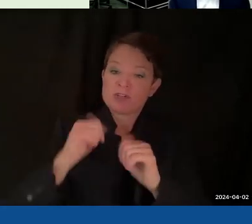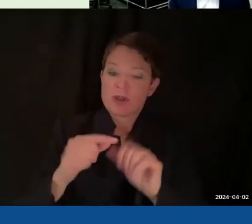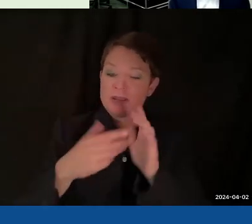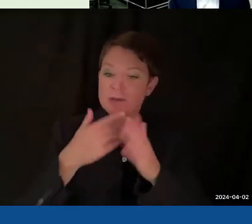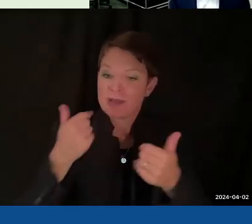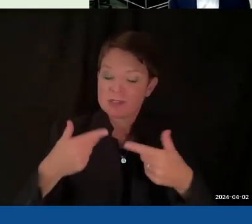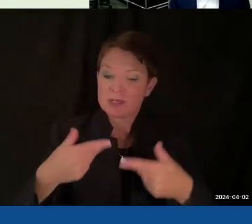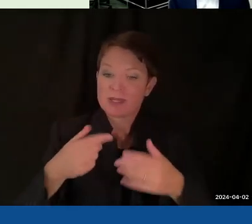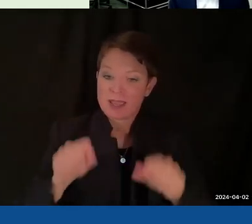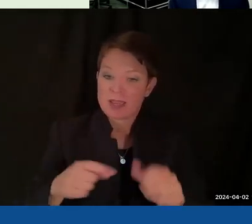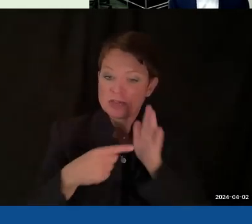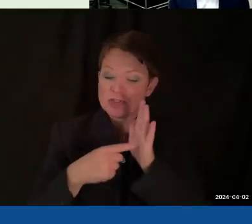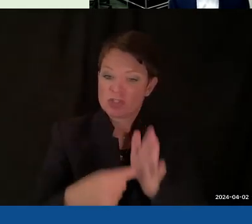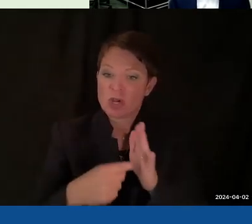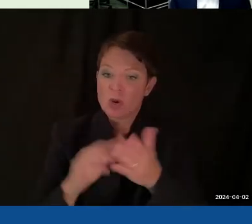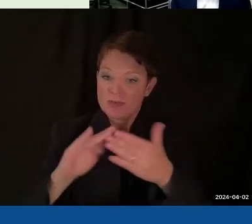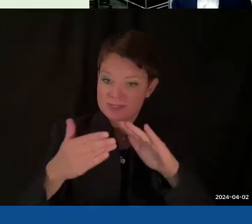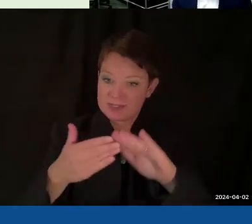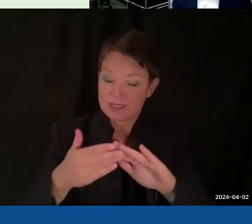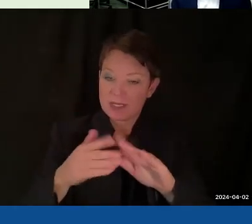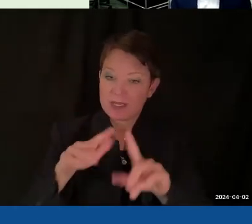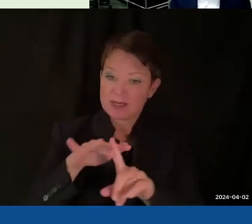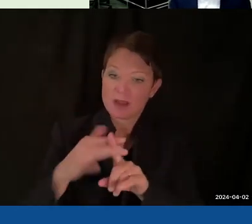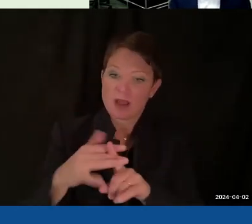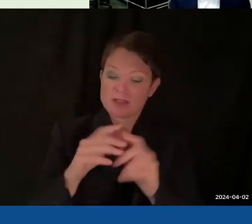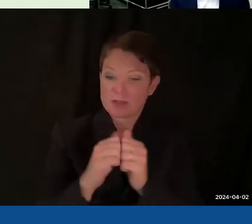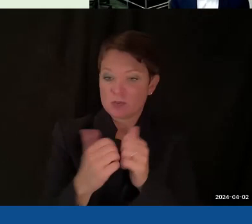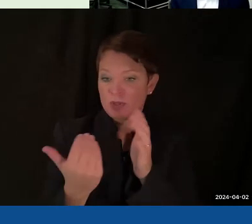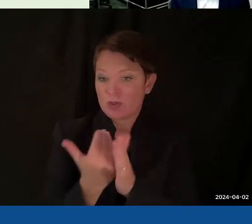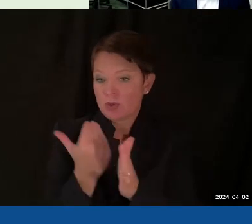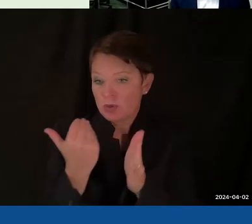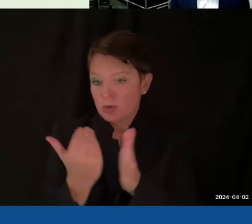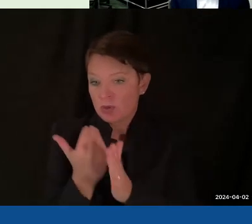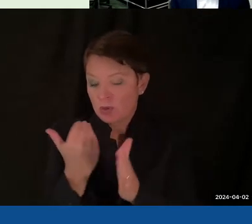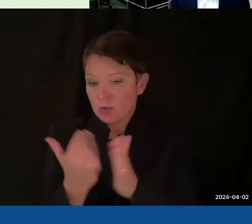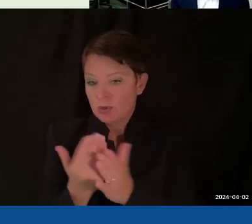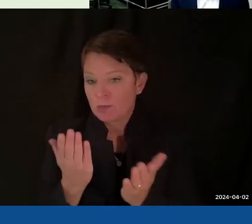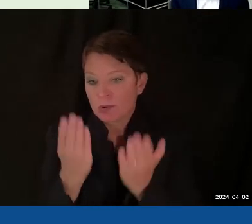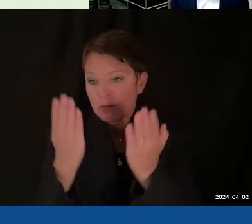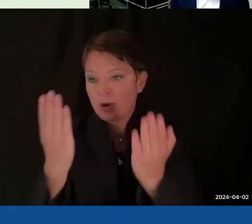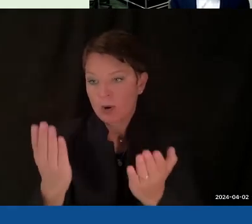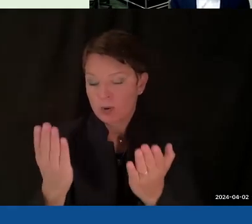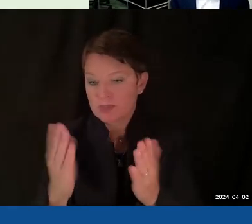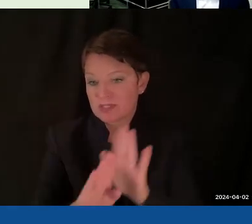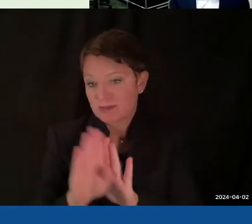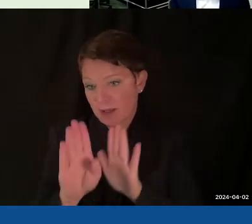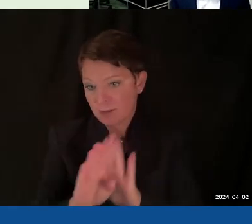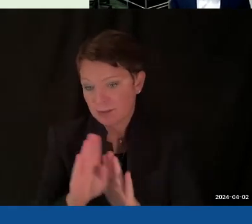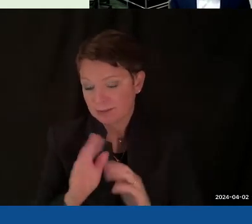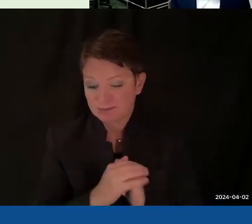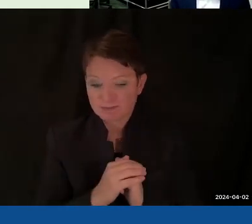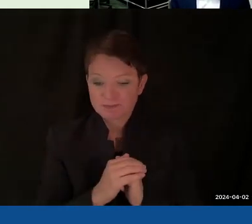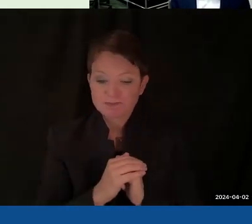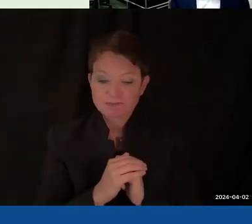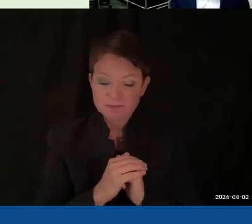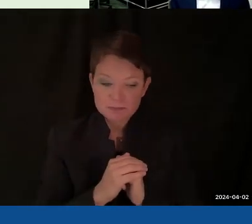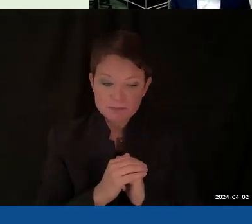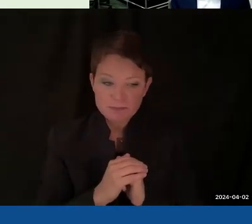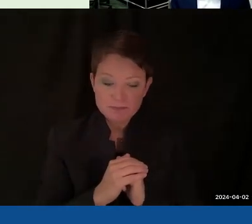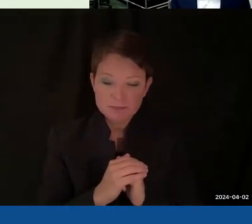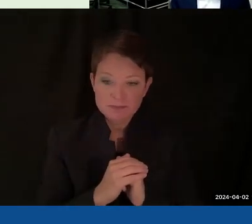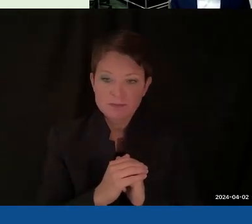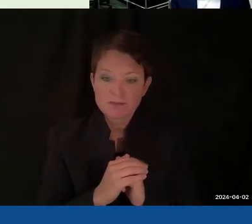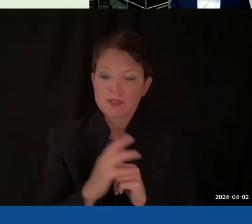the context of the city in context with the new, proposed development. So that